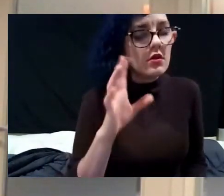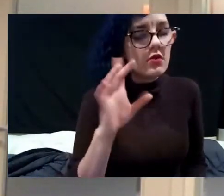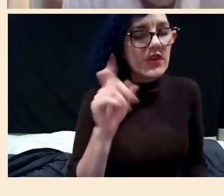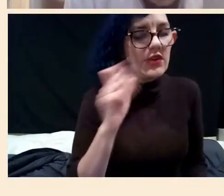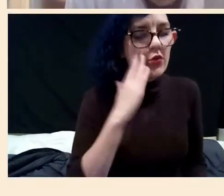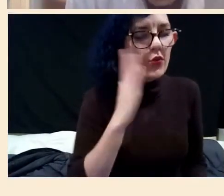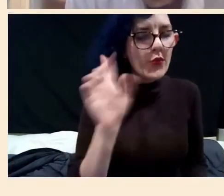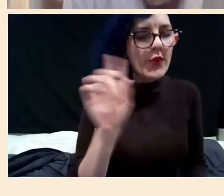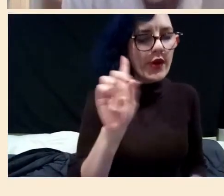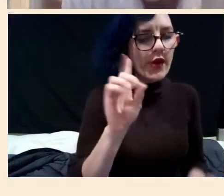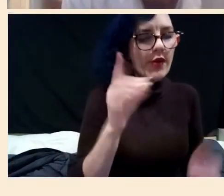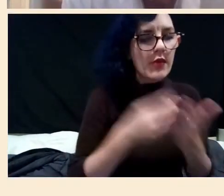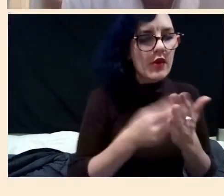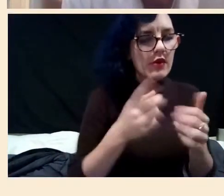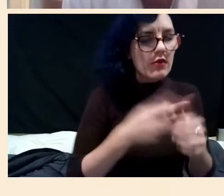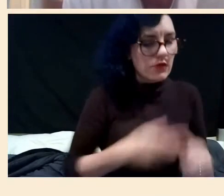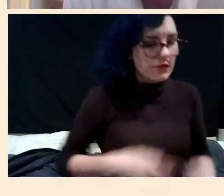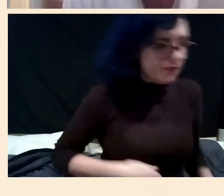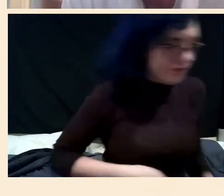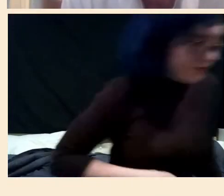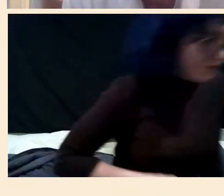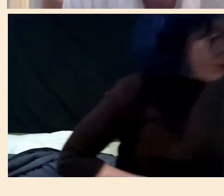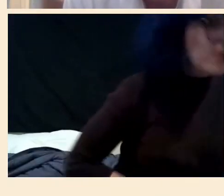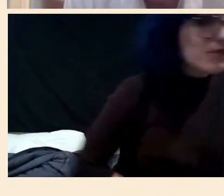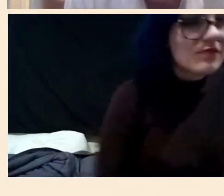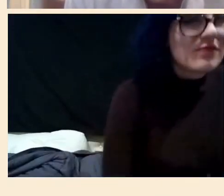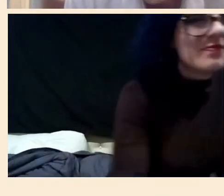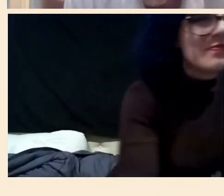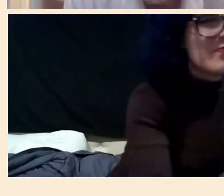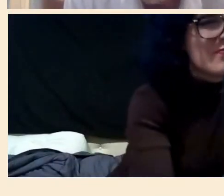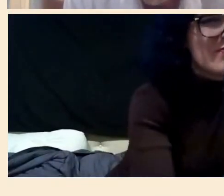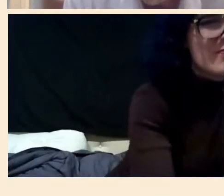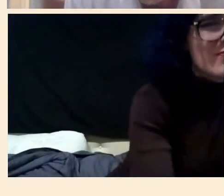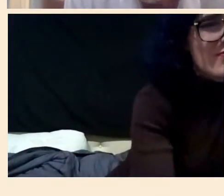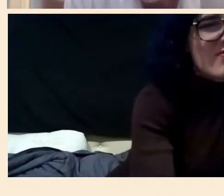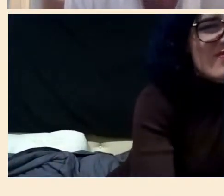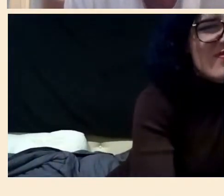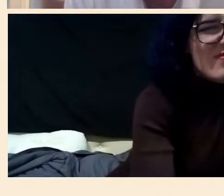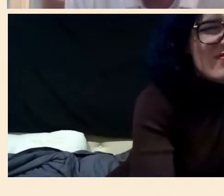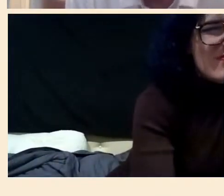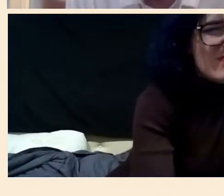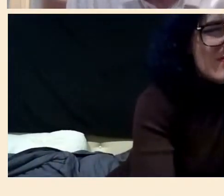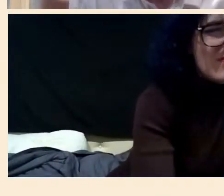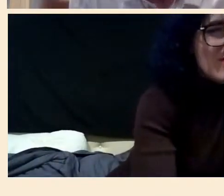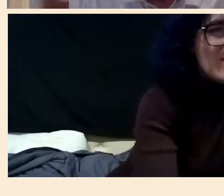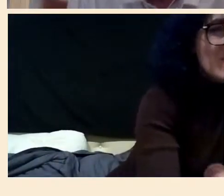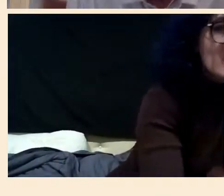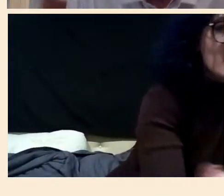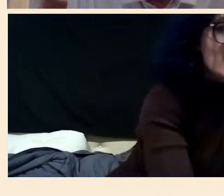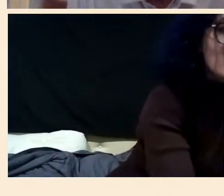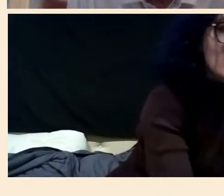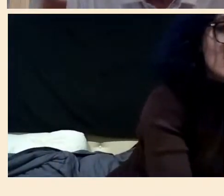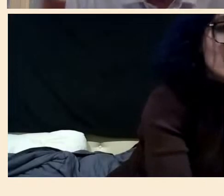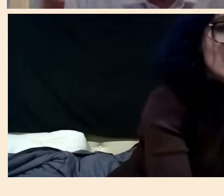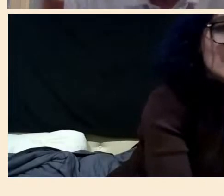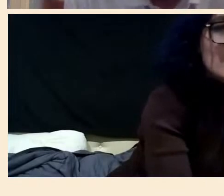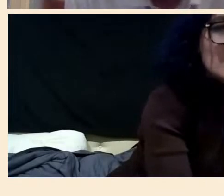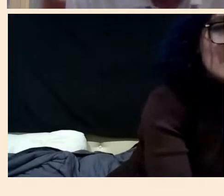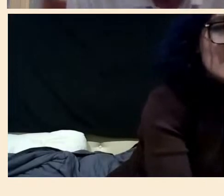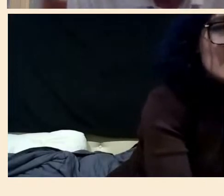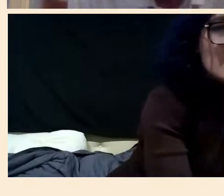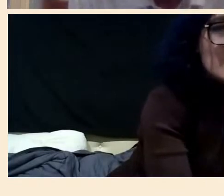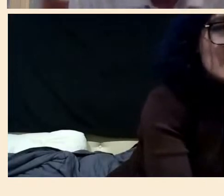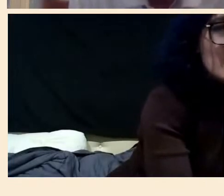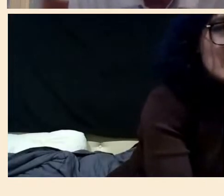So I'll defer to your memory and your honesty on this, though obviously we can go and check it. And if you don't know, just let us know you don't